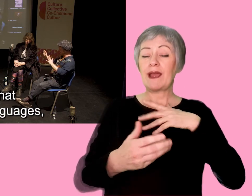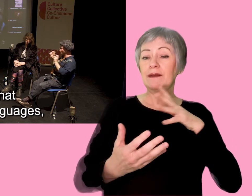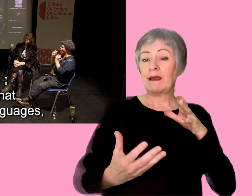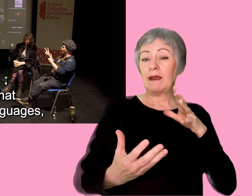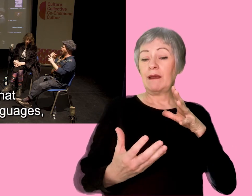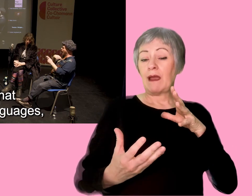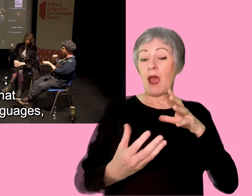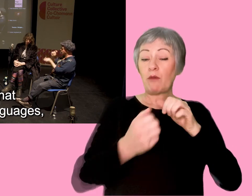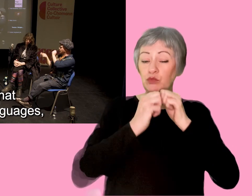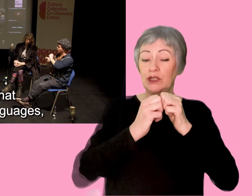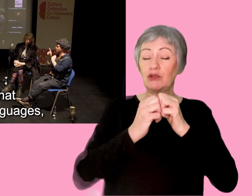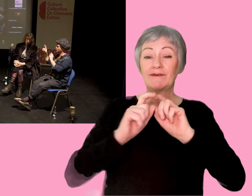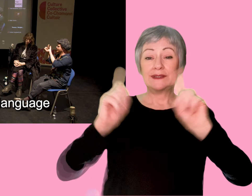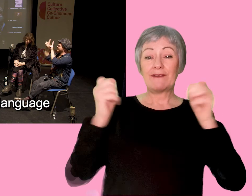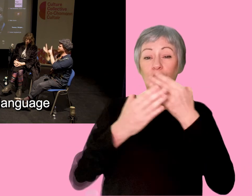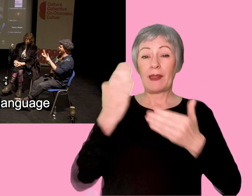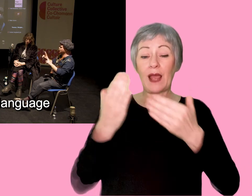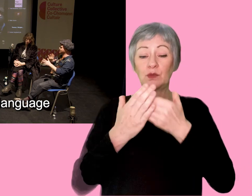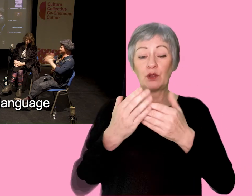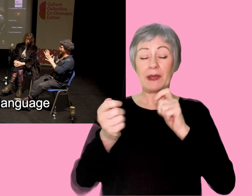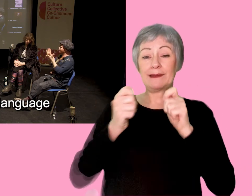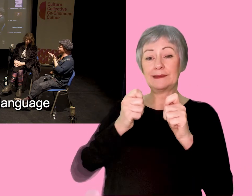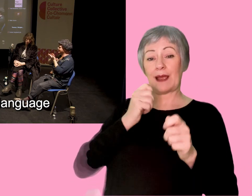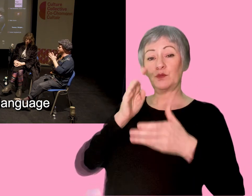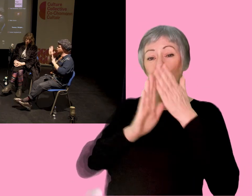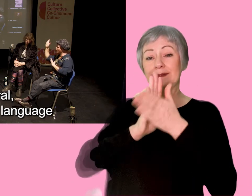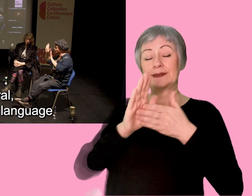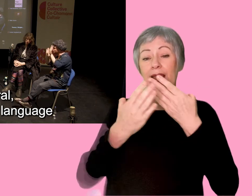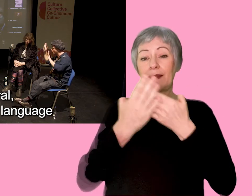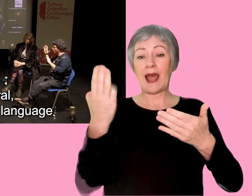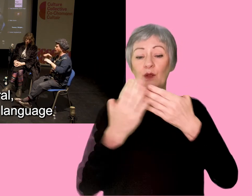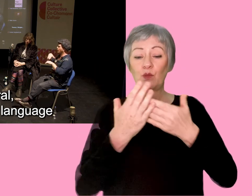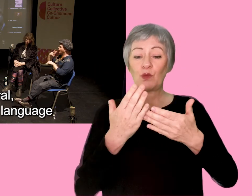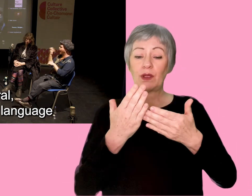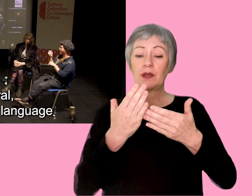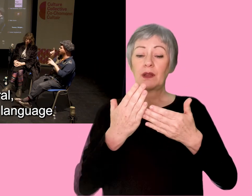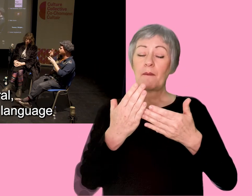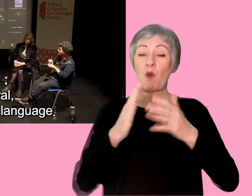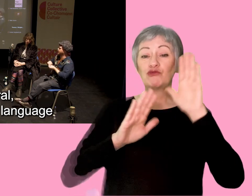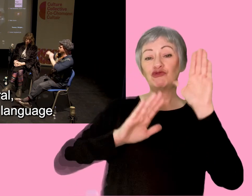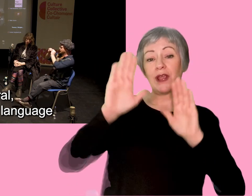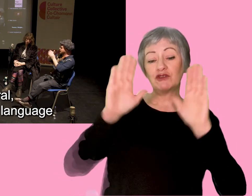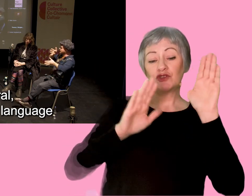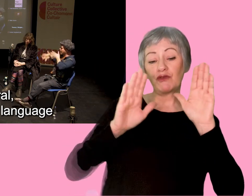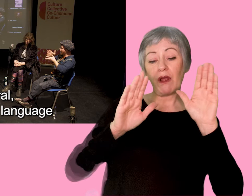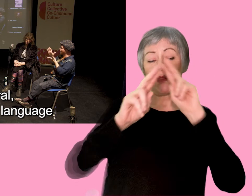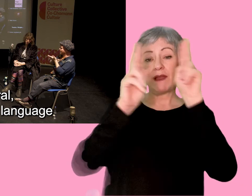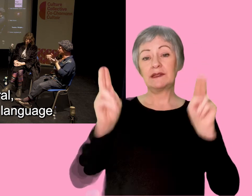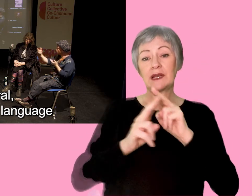that you have different languages, but adapt your signed language to a more gestural,